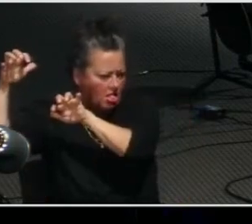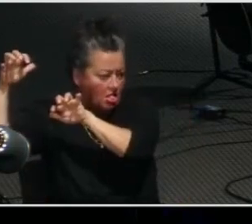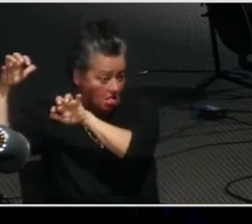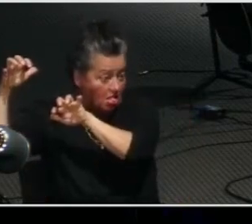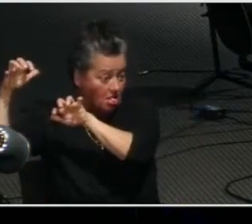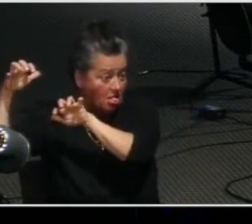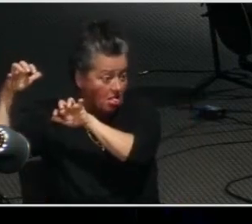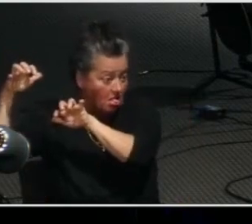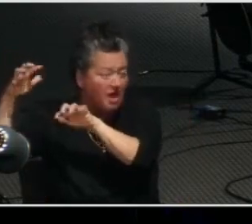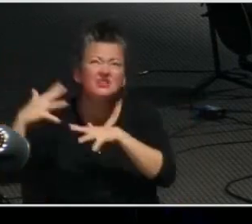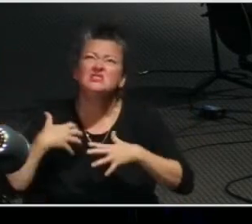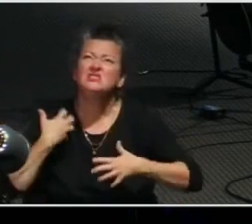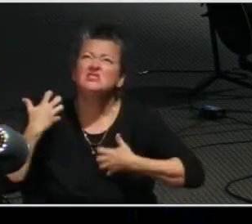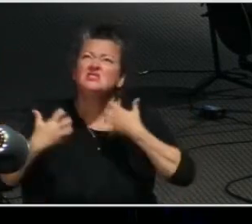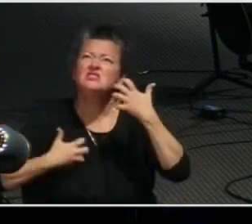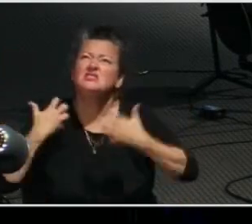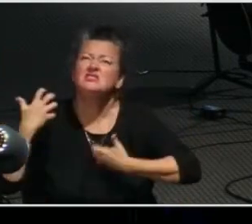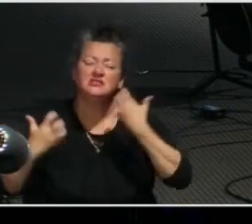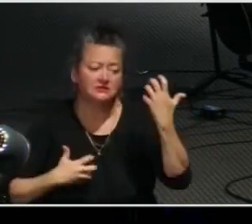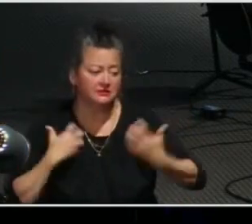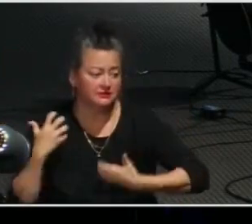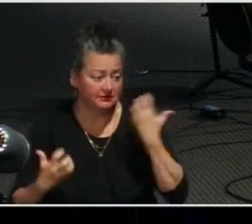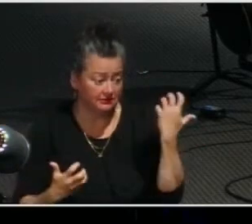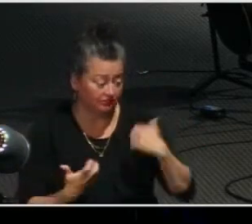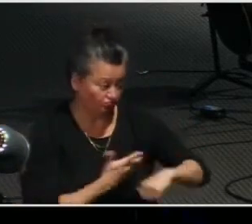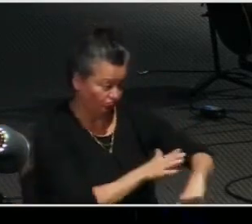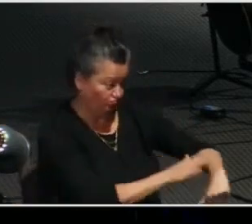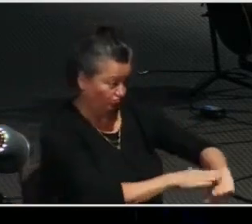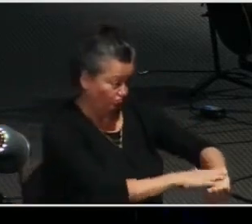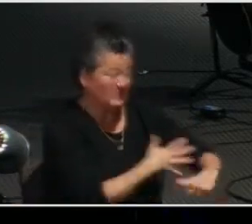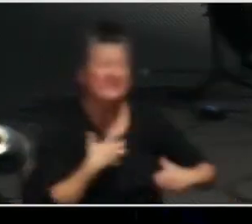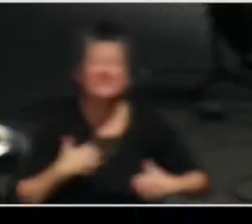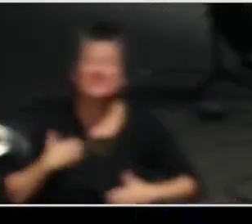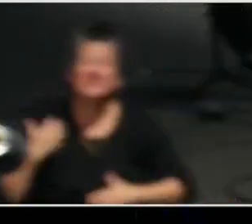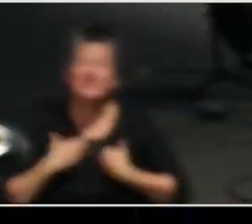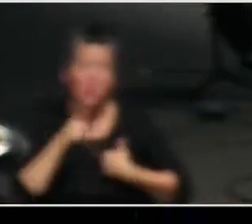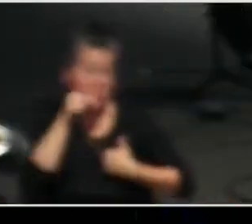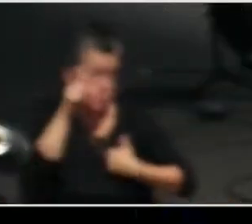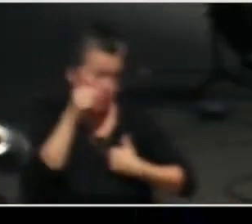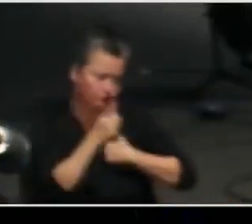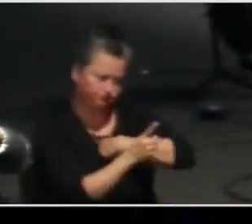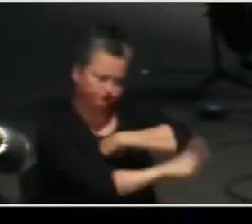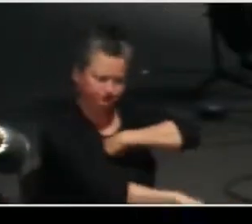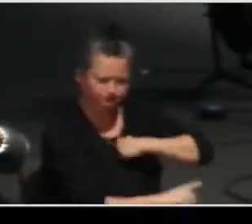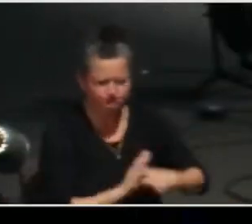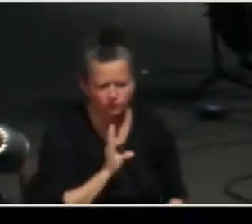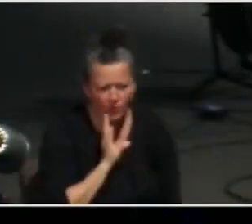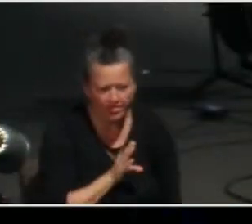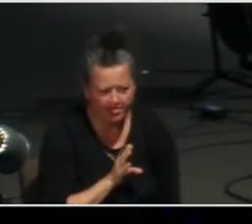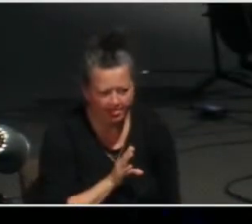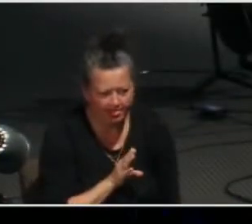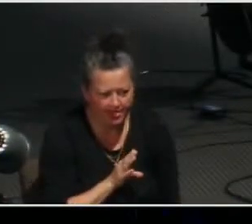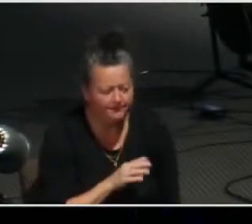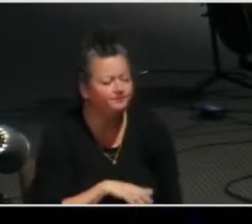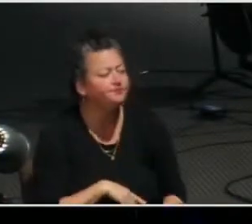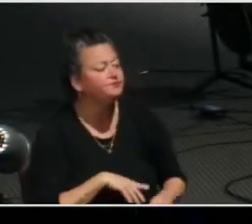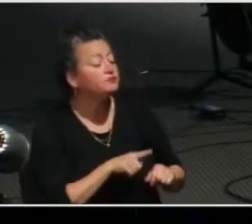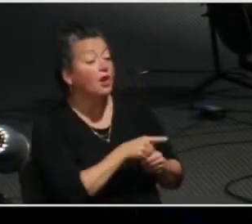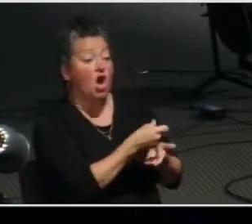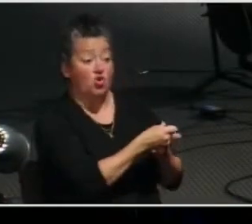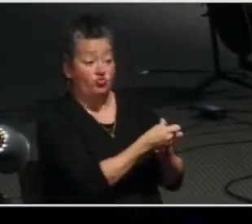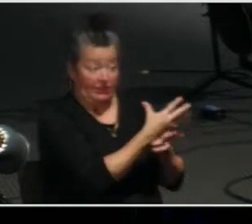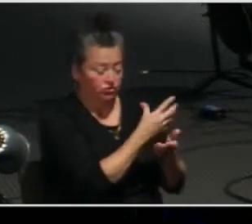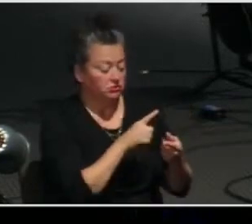payment is coming. But holding back low wages is not the only charge brought against the rich.